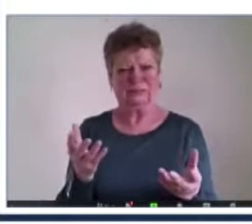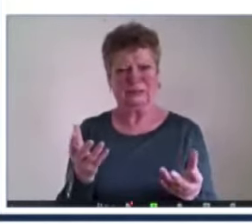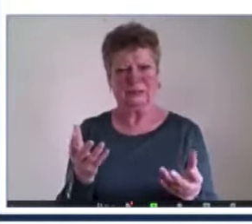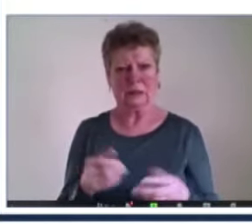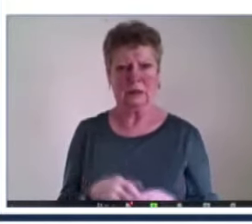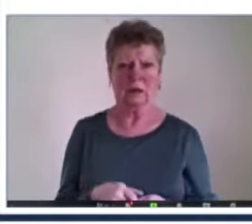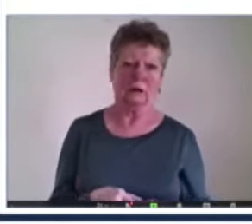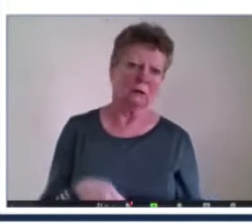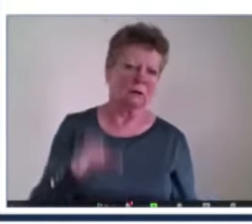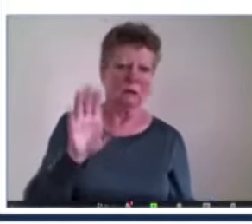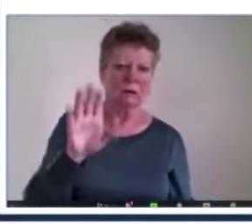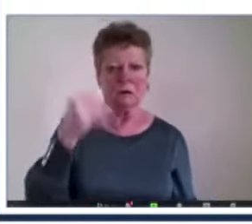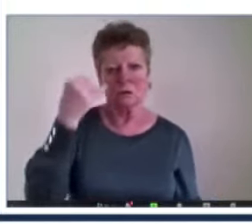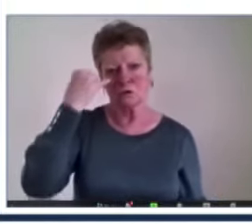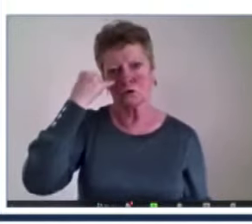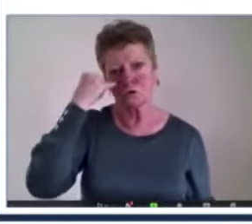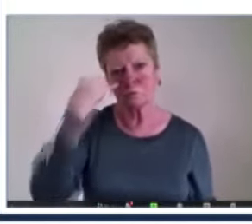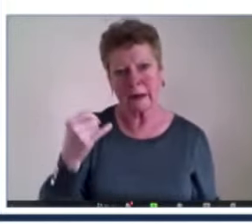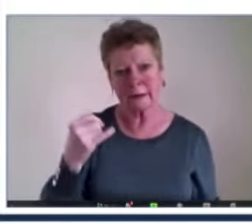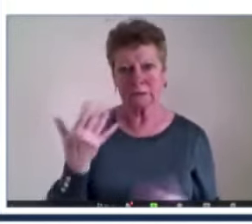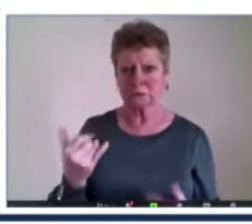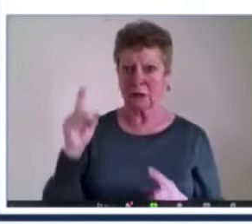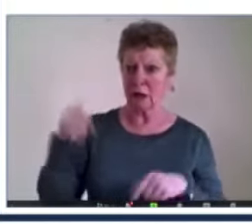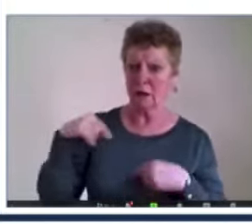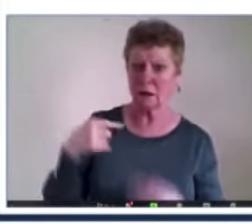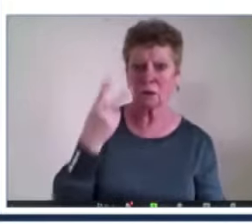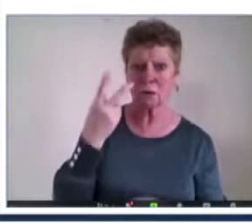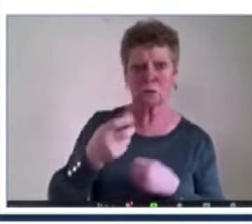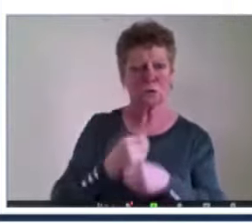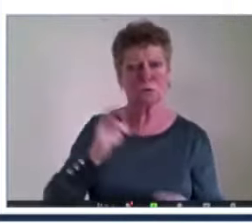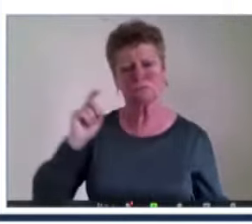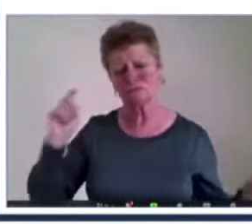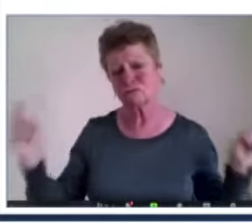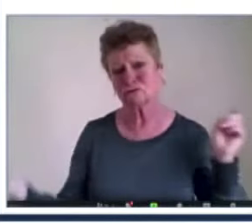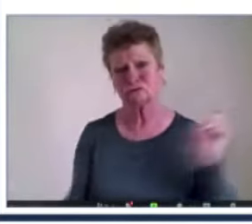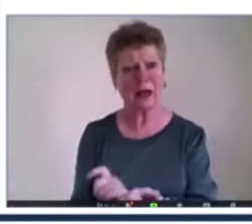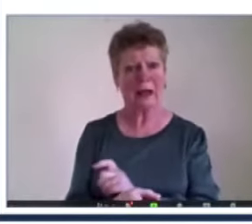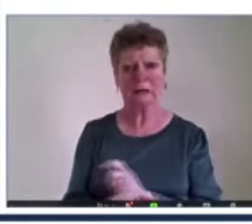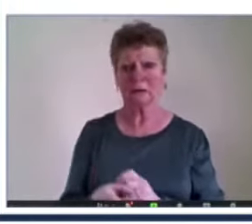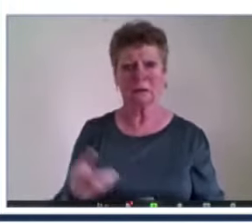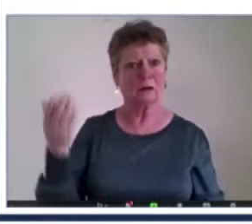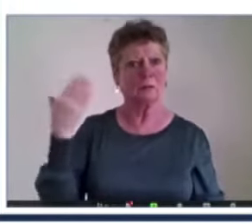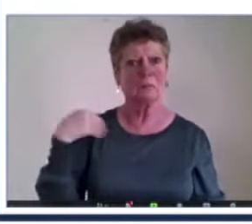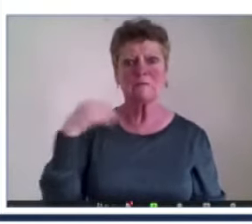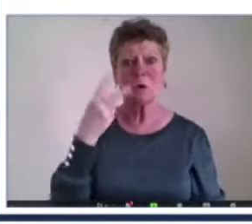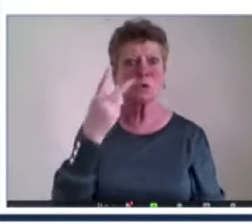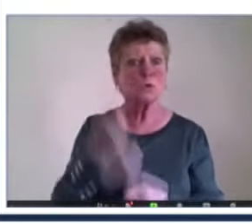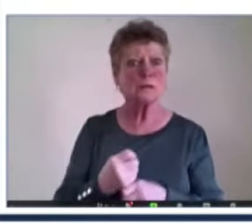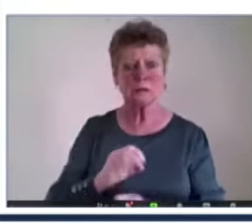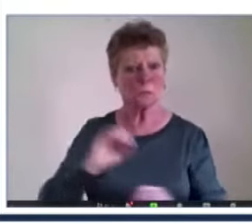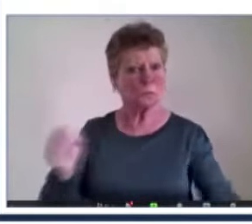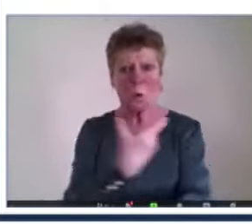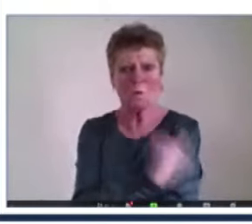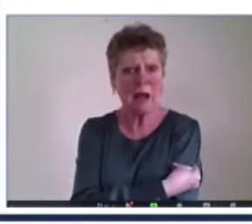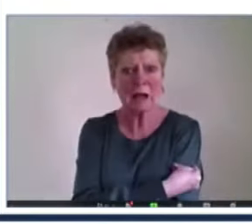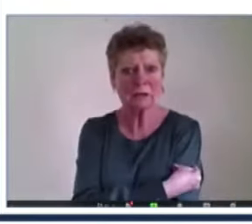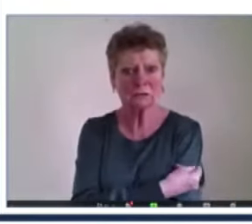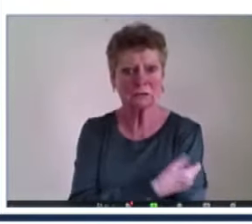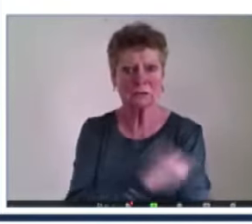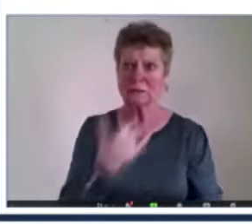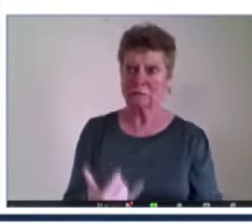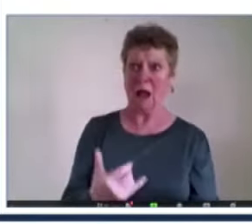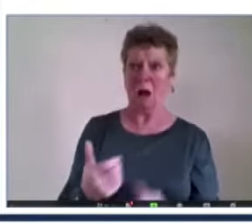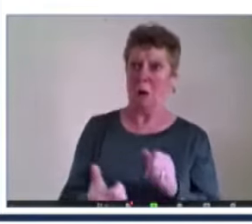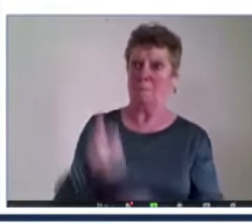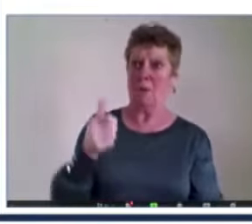boy, imagine how much has changed in the last 2 years, Callum. I mean, we didn't even have a vaccine 2 years ago. Right now, we have almost 92% of